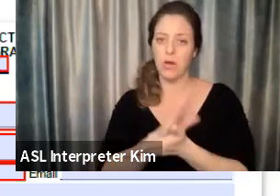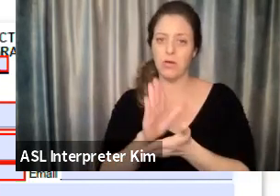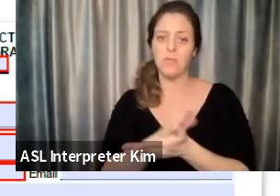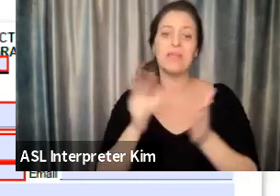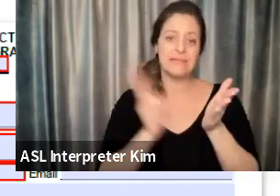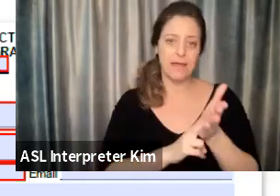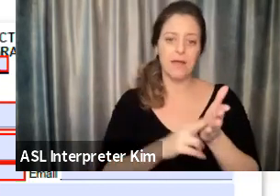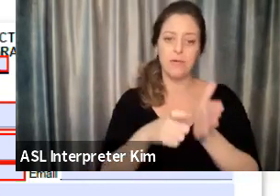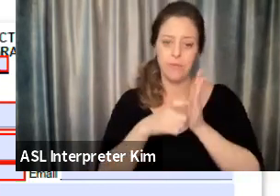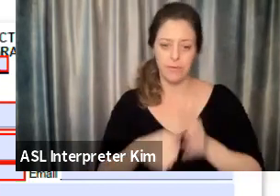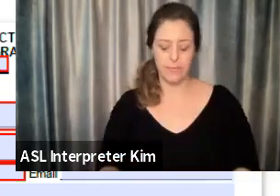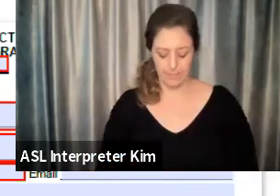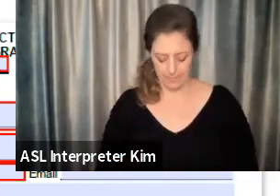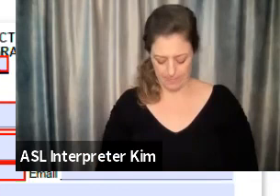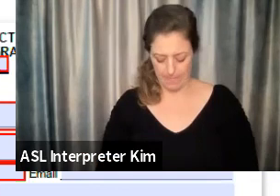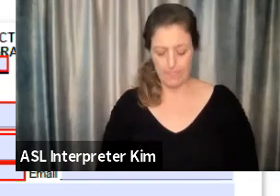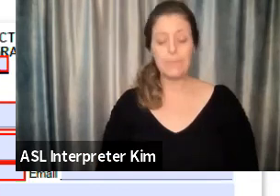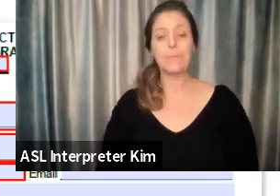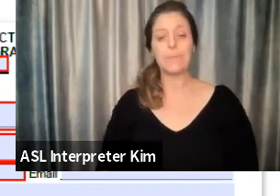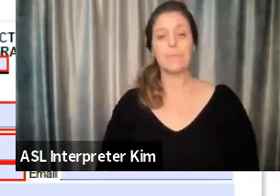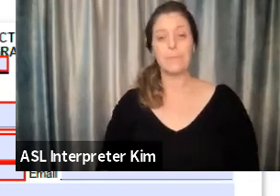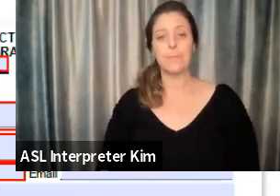dated. Next slide.